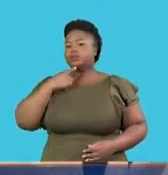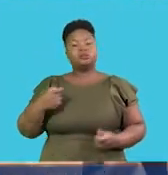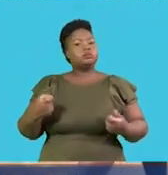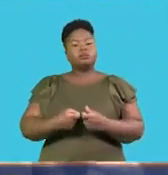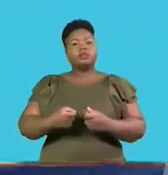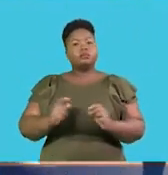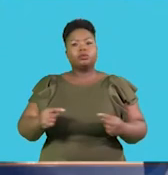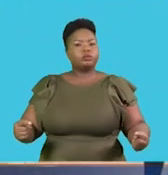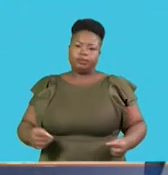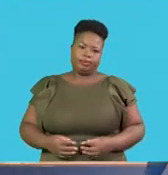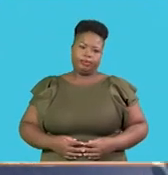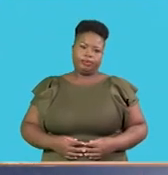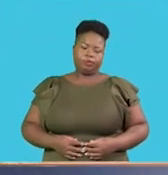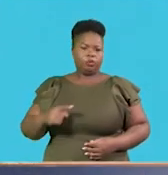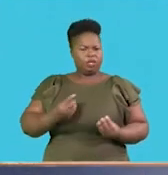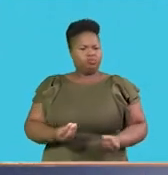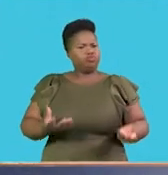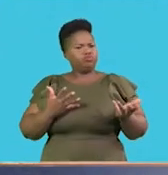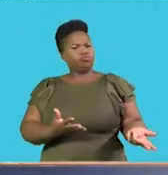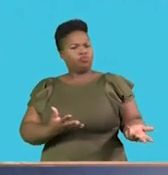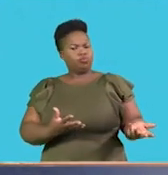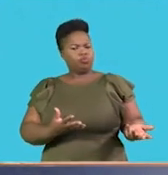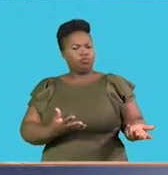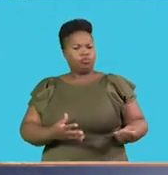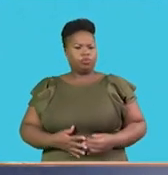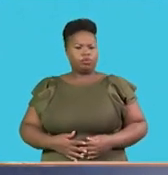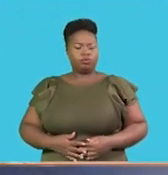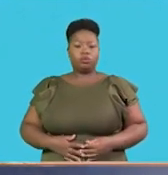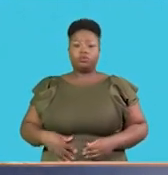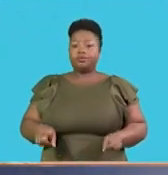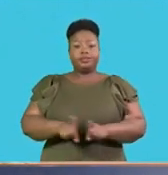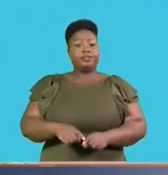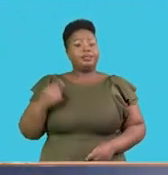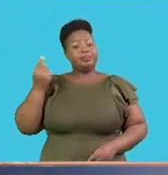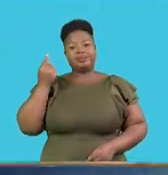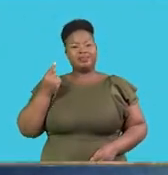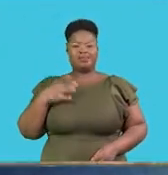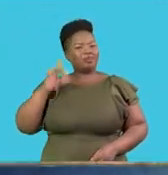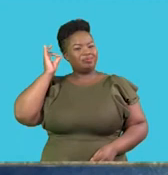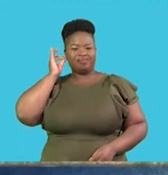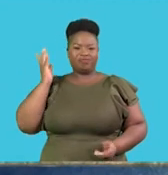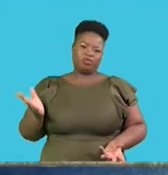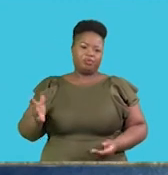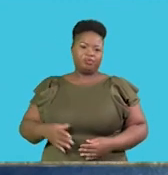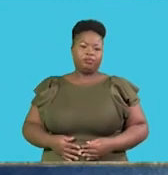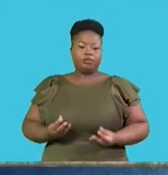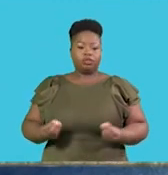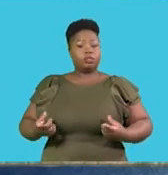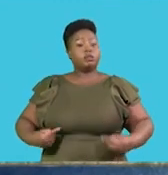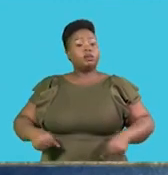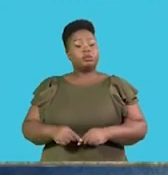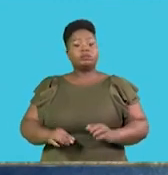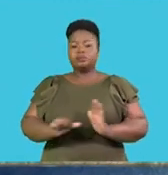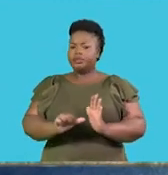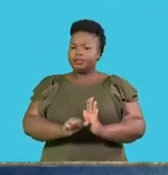bolana as e le bana wa bona so no principal ene ha ba tlutla ntheng. The safety of our children is very